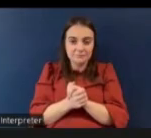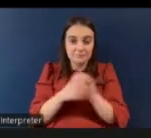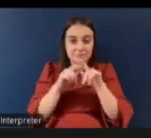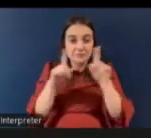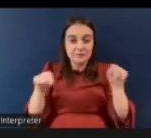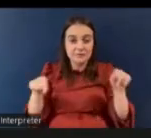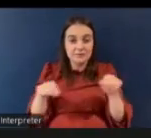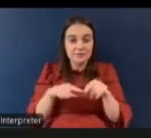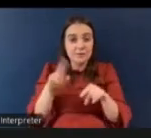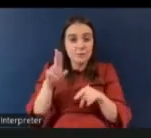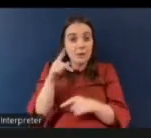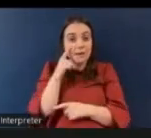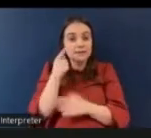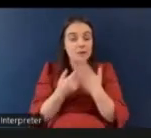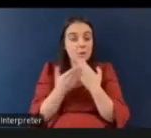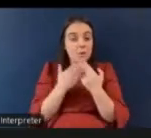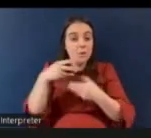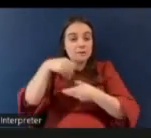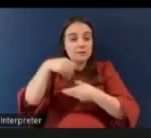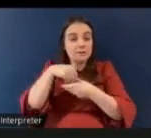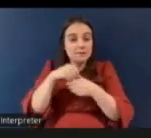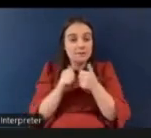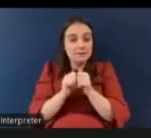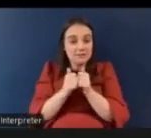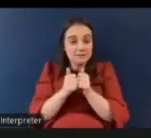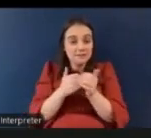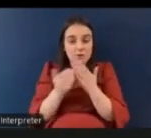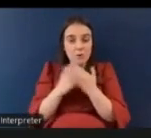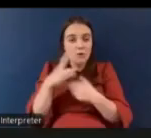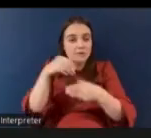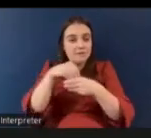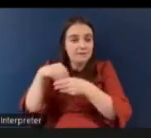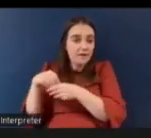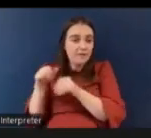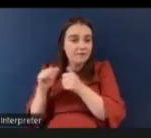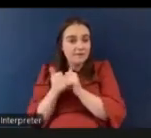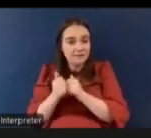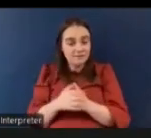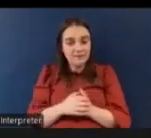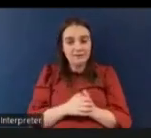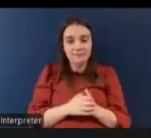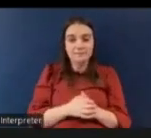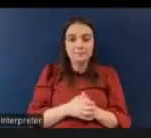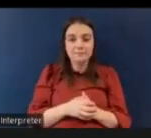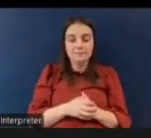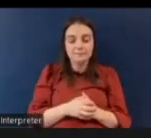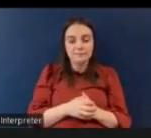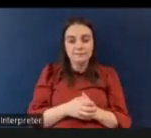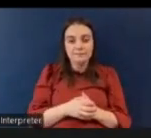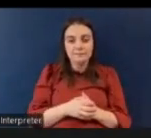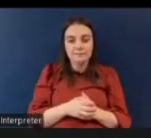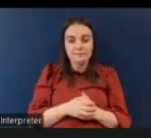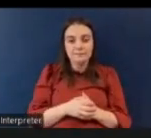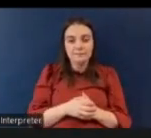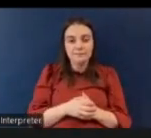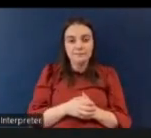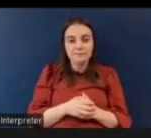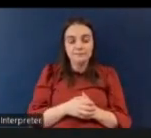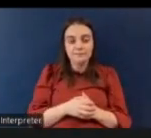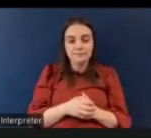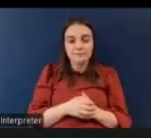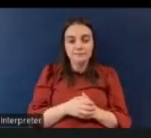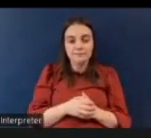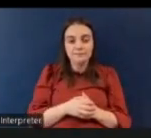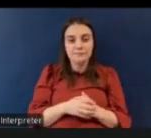the green transition at the heart, and then surrounding the green transition are communities